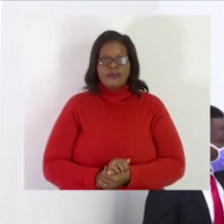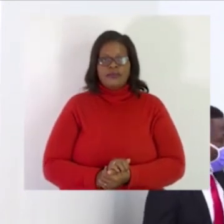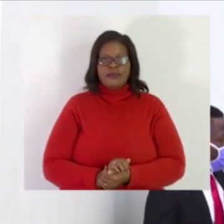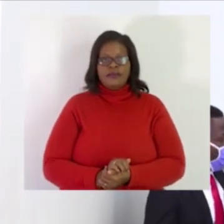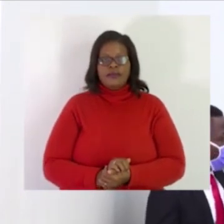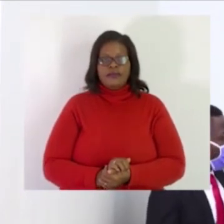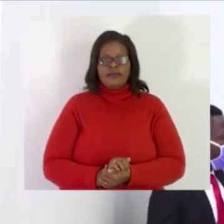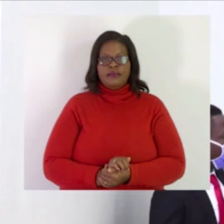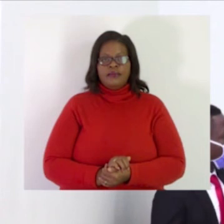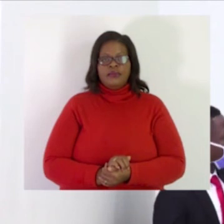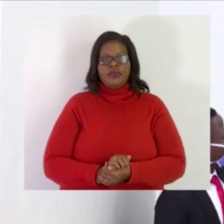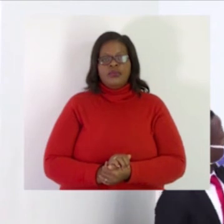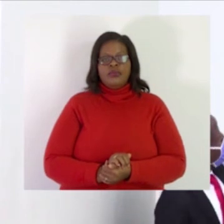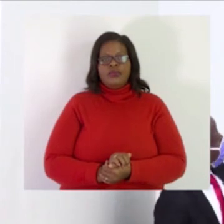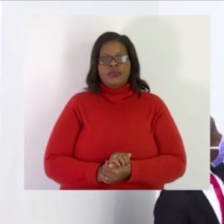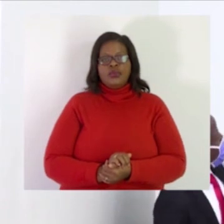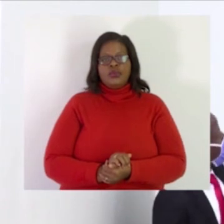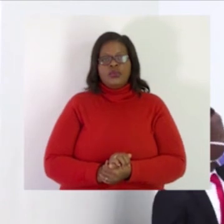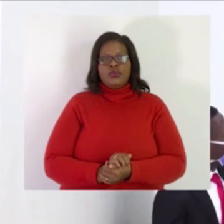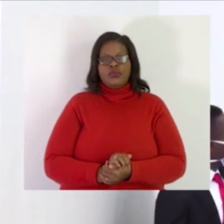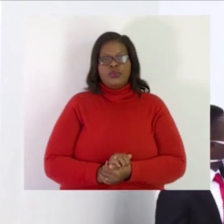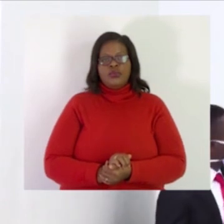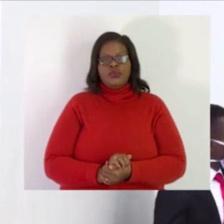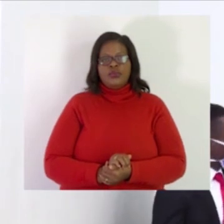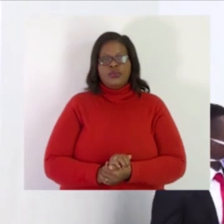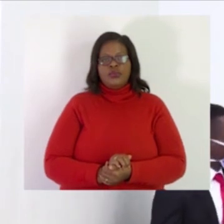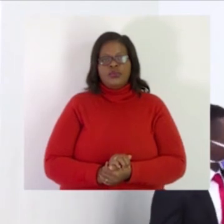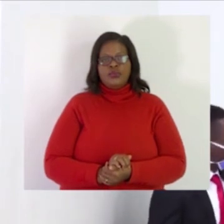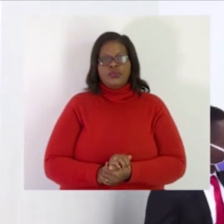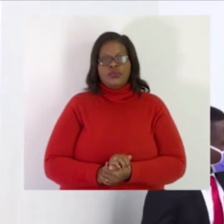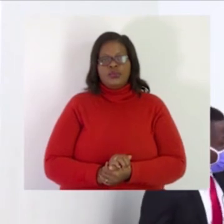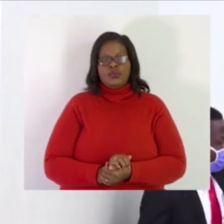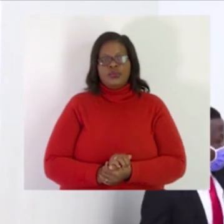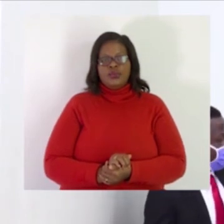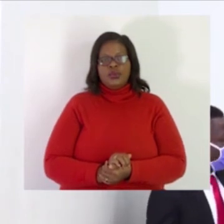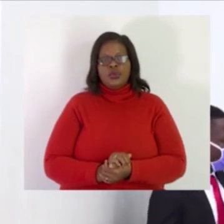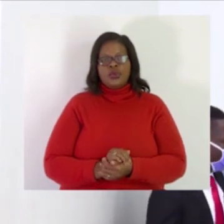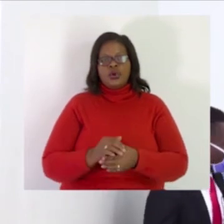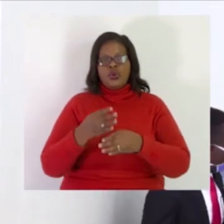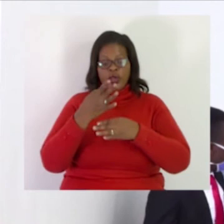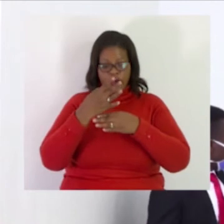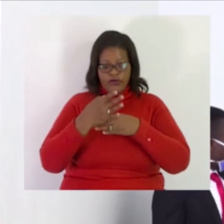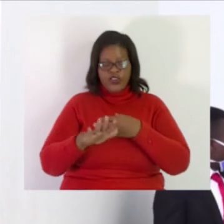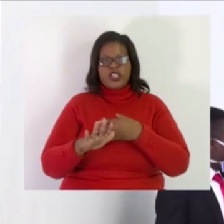and I will end for the first objective with these